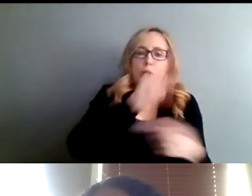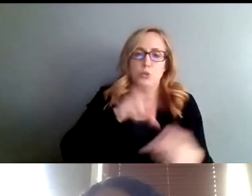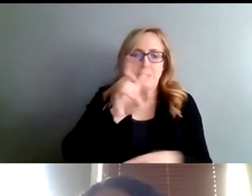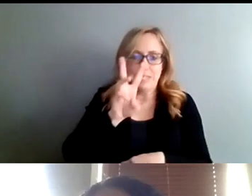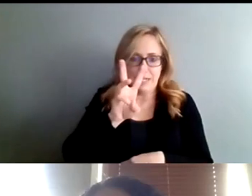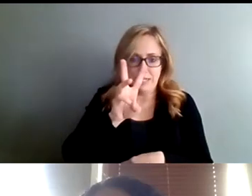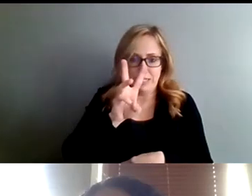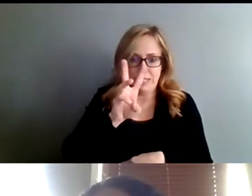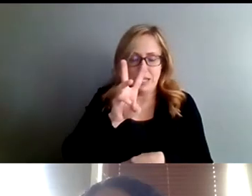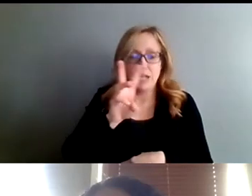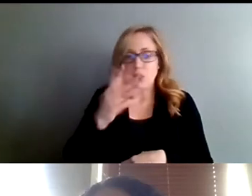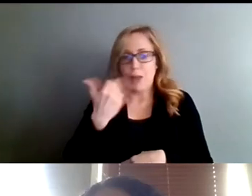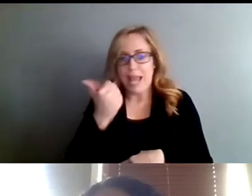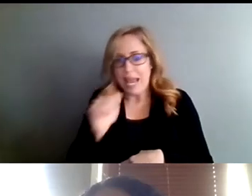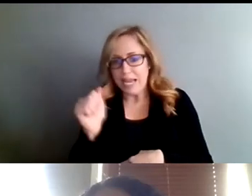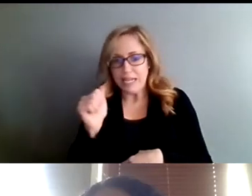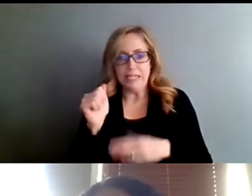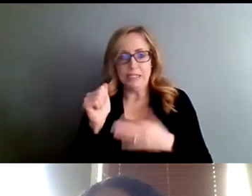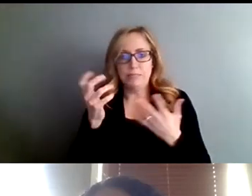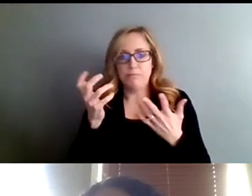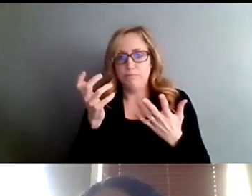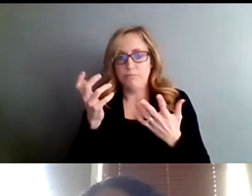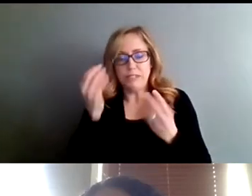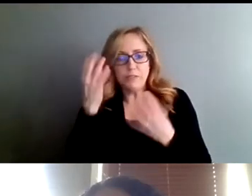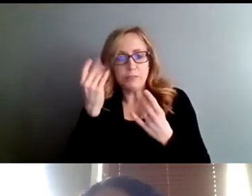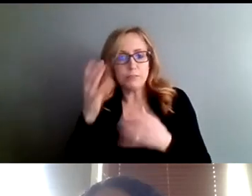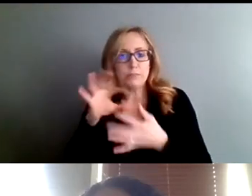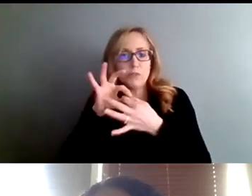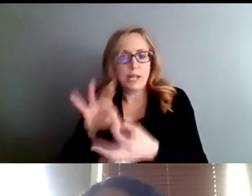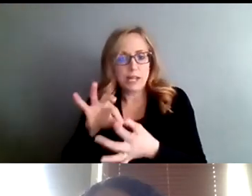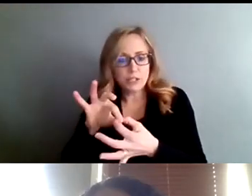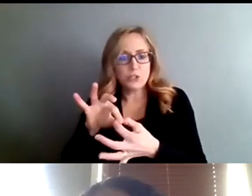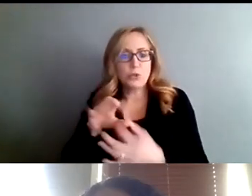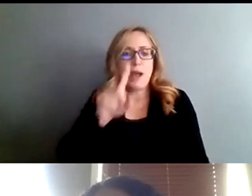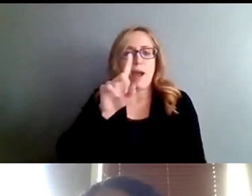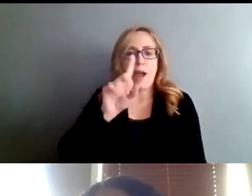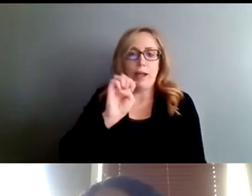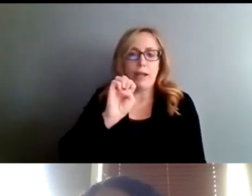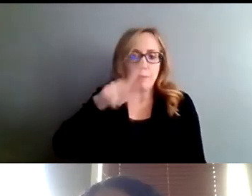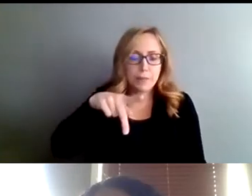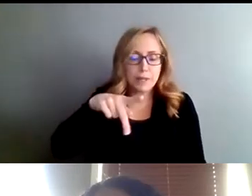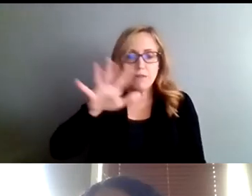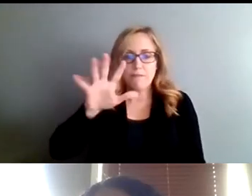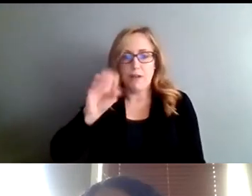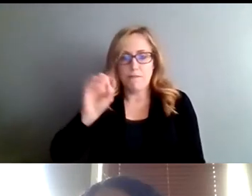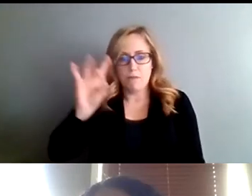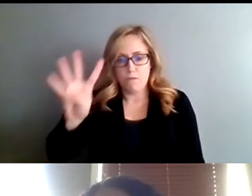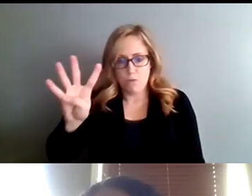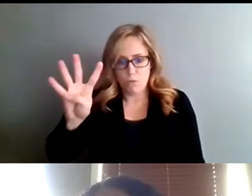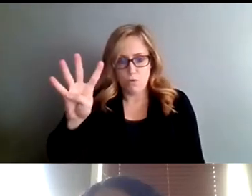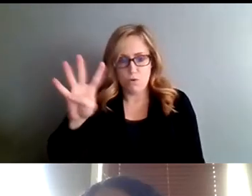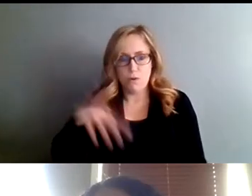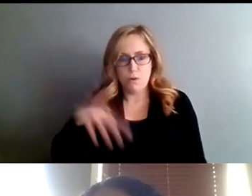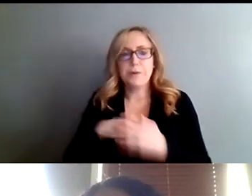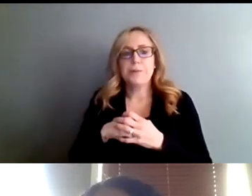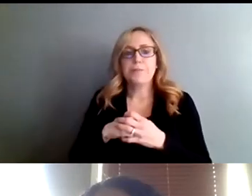any guidance about anybody who maybe is on either an IEP or a 504. So anybody that